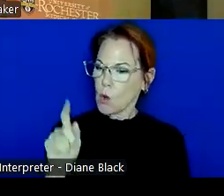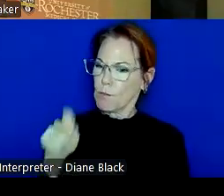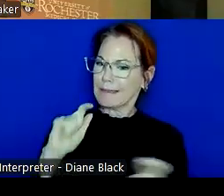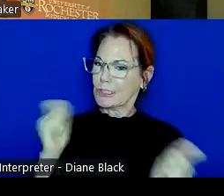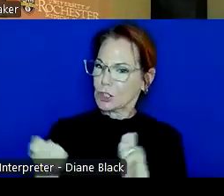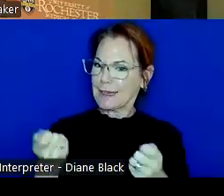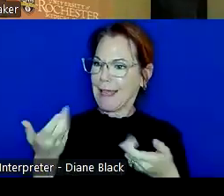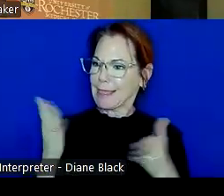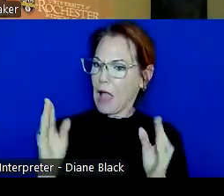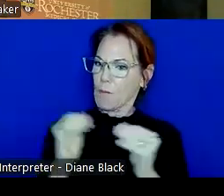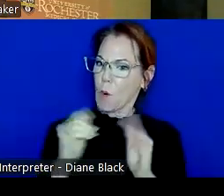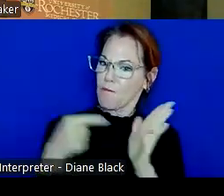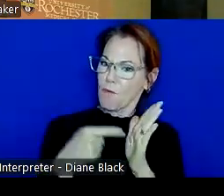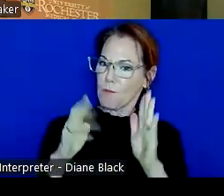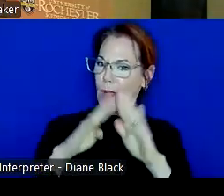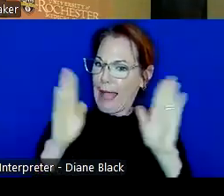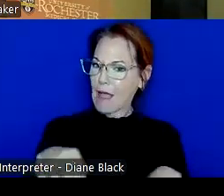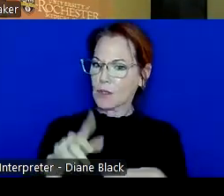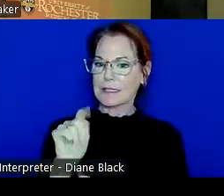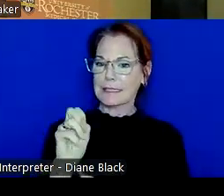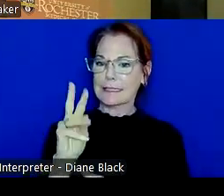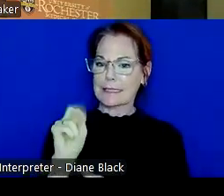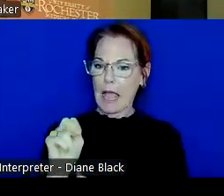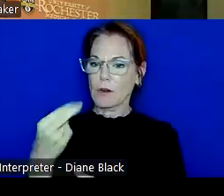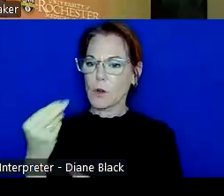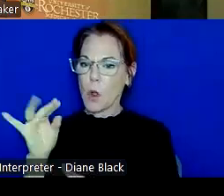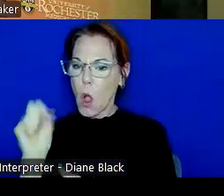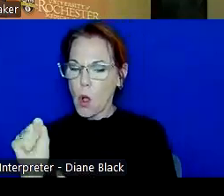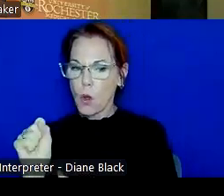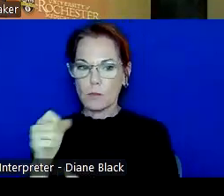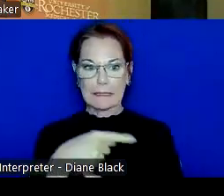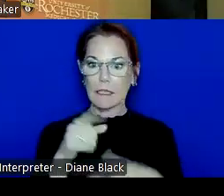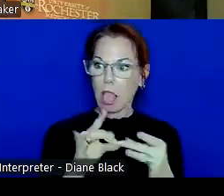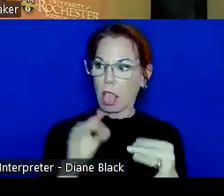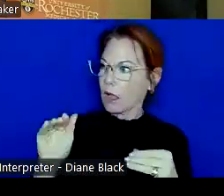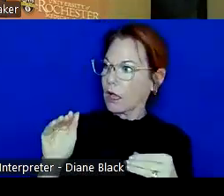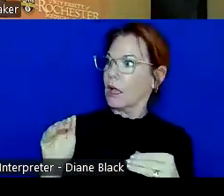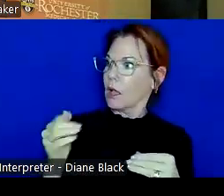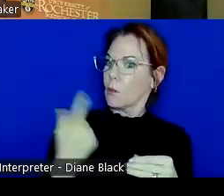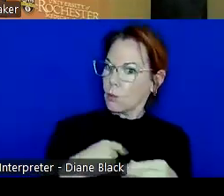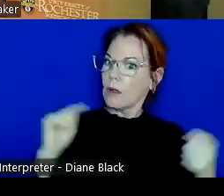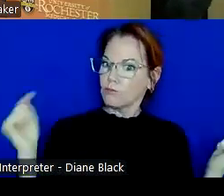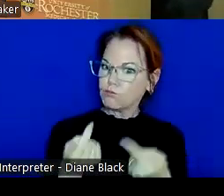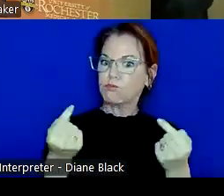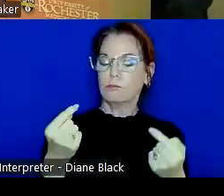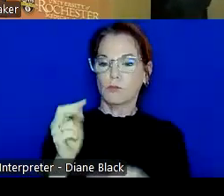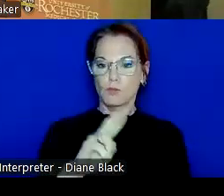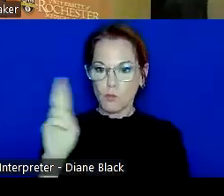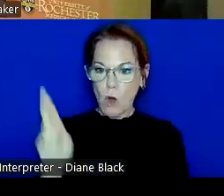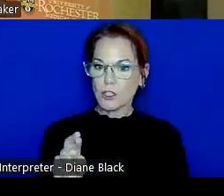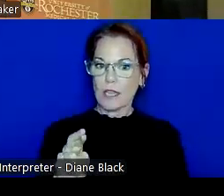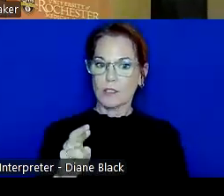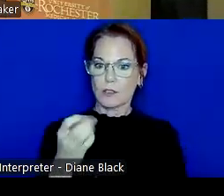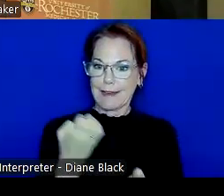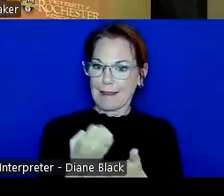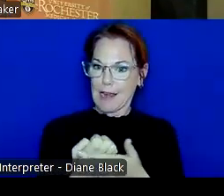housing, townhomes, apartments, saying that what we're doing is actually hurting in a big way Rochester's economic growth, something